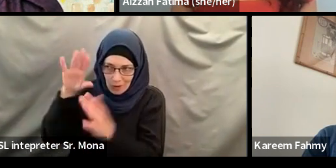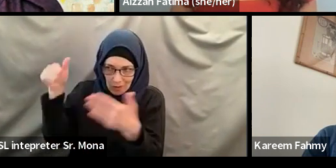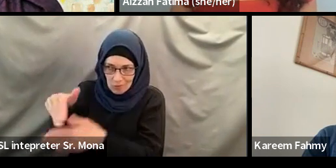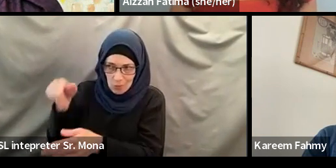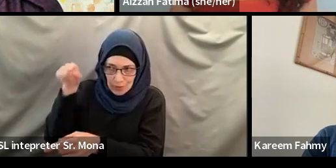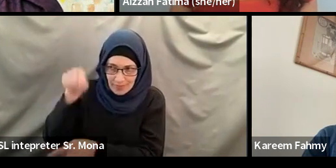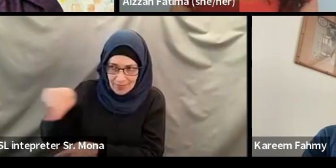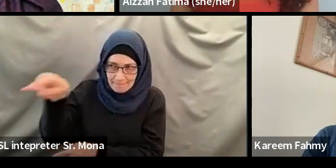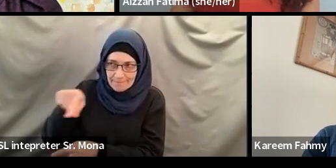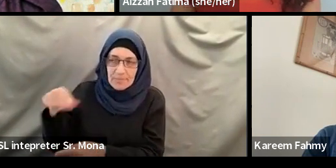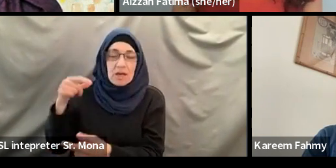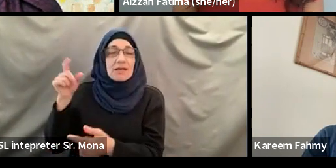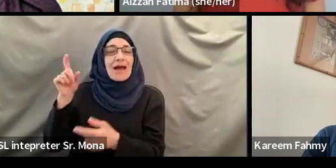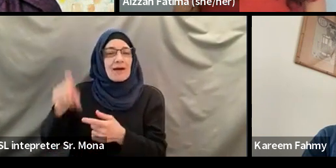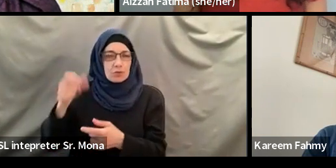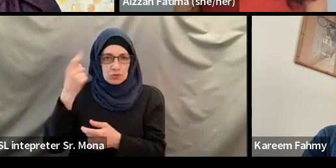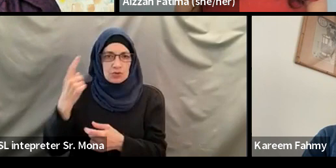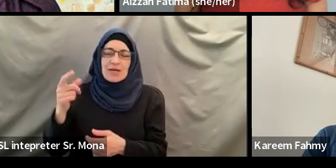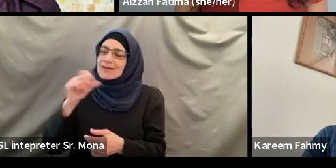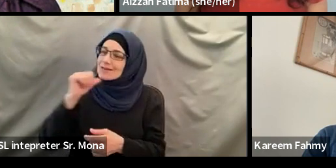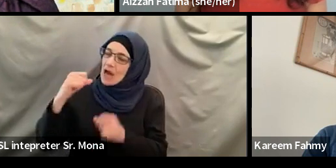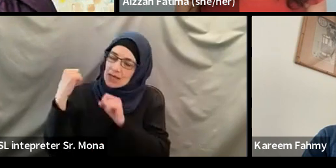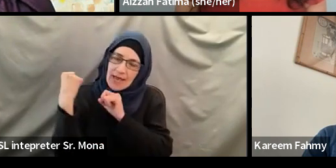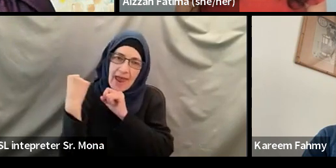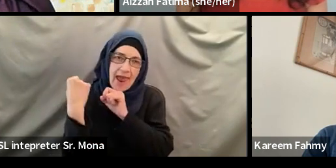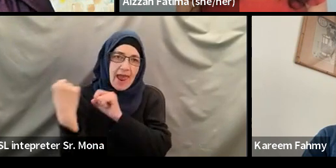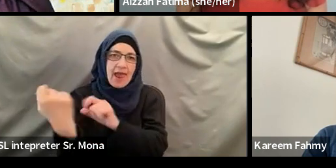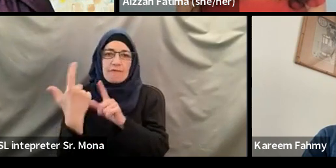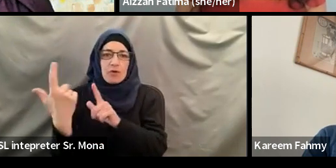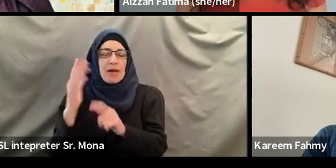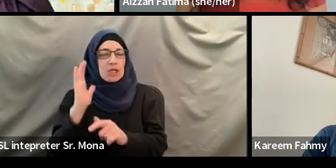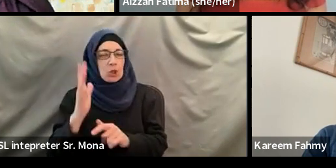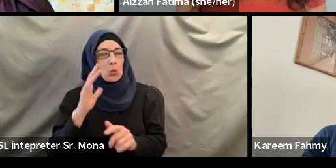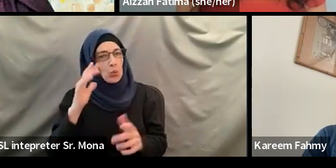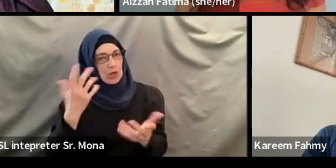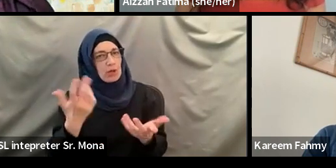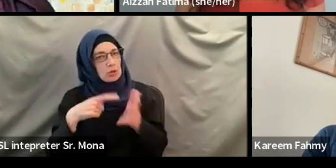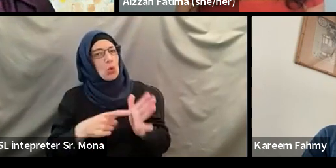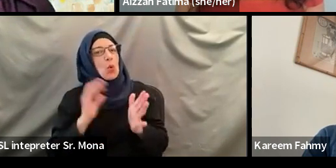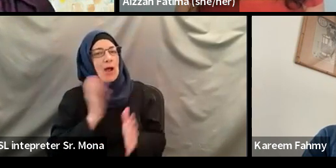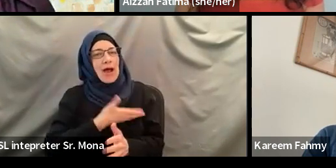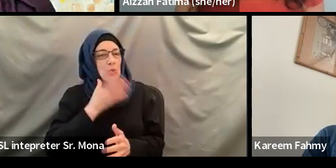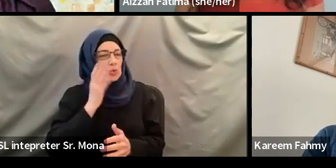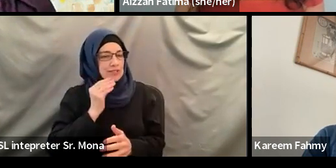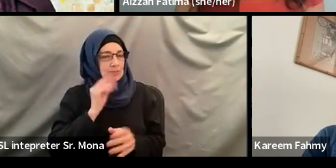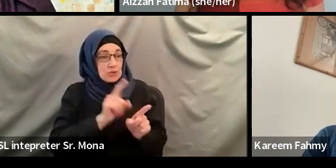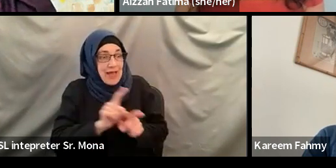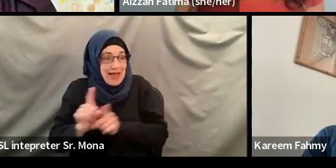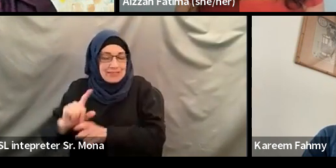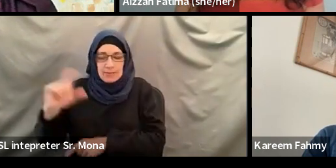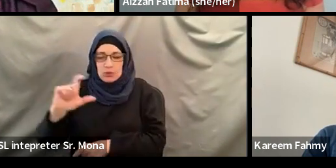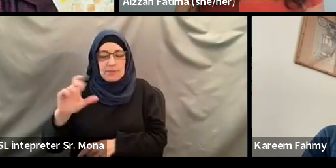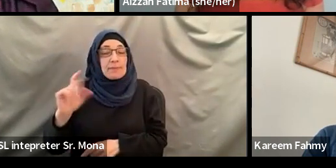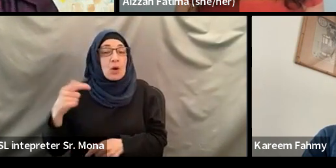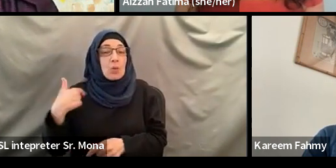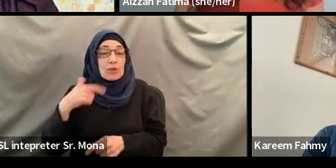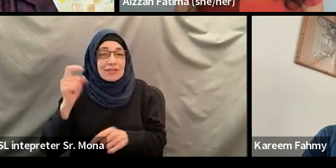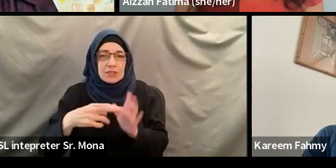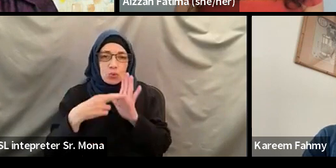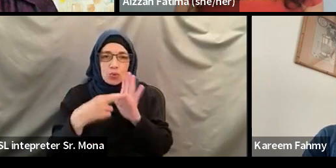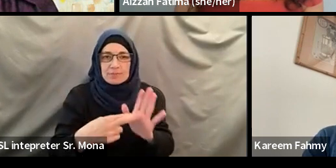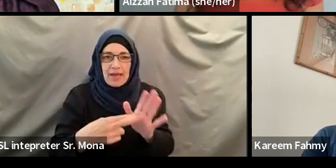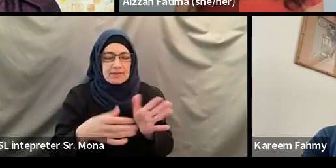is going to reflect our experience of being Muslim, but there needs to be a representation of the